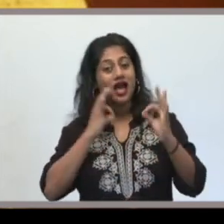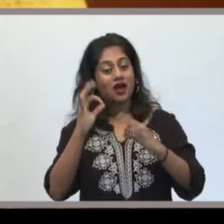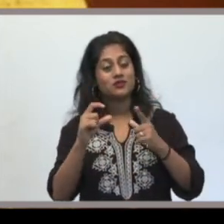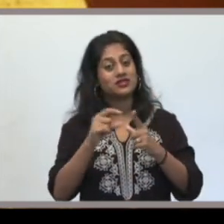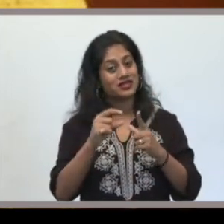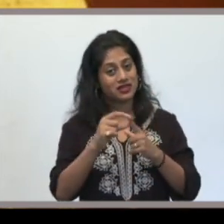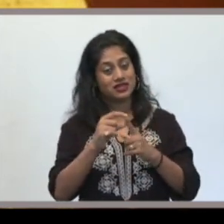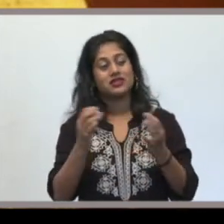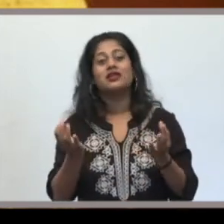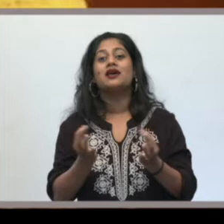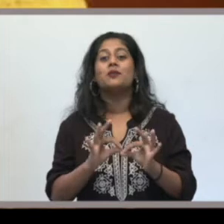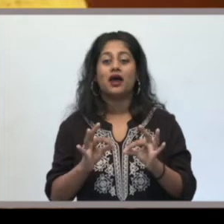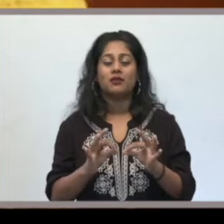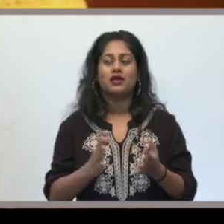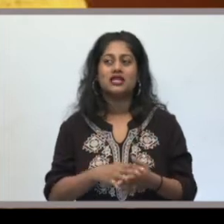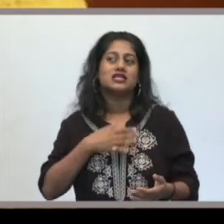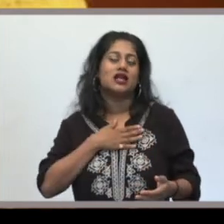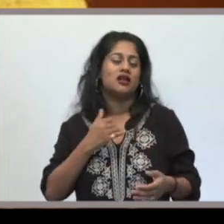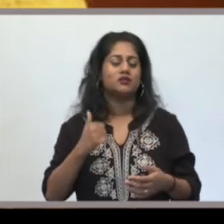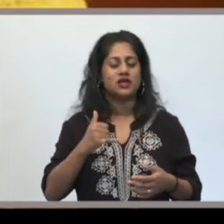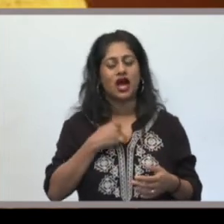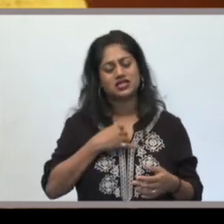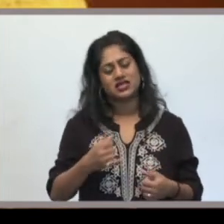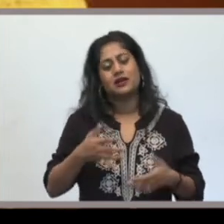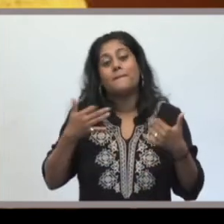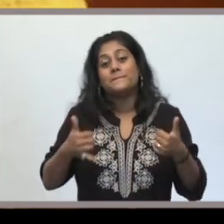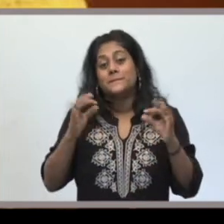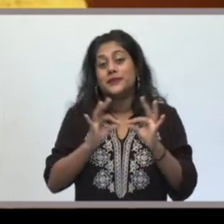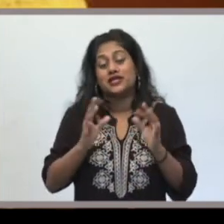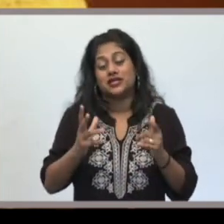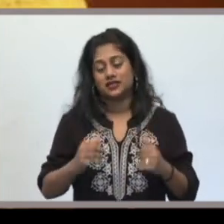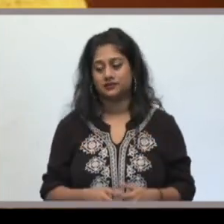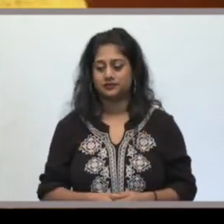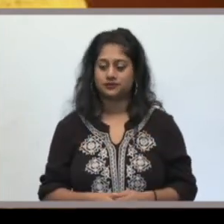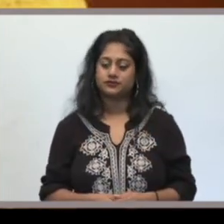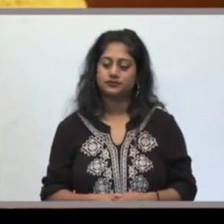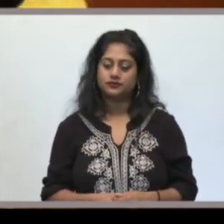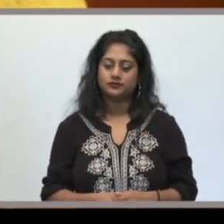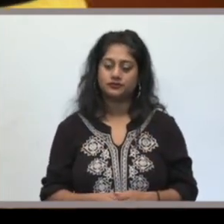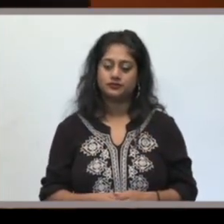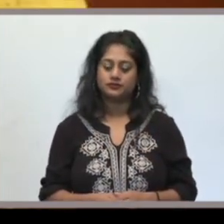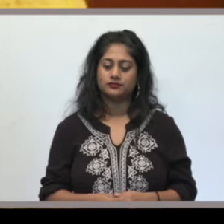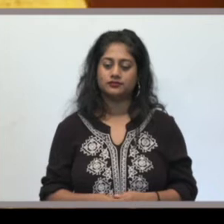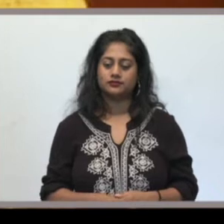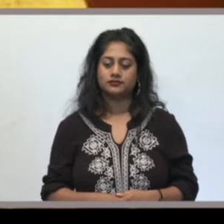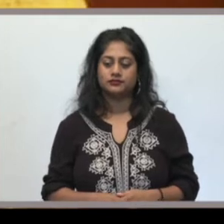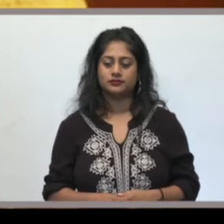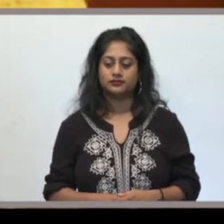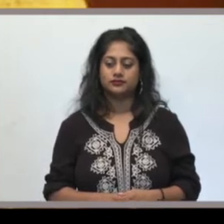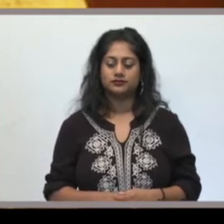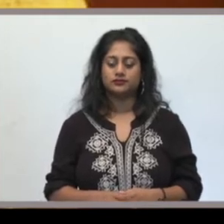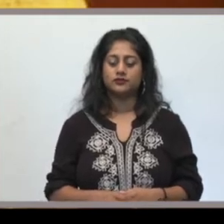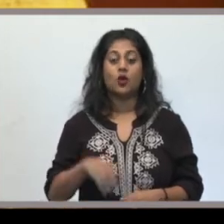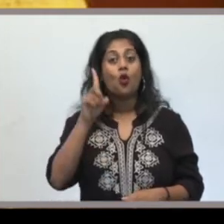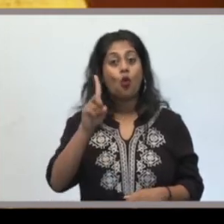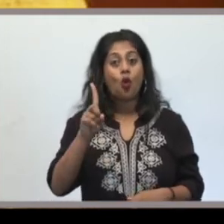over 7,000 promises in the Bible. Underline them, claim them. God has never broken